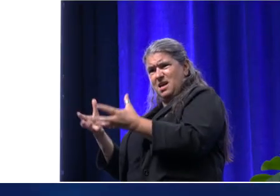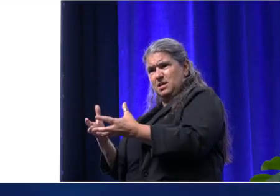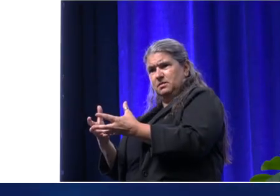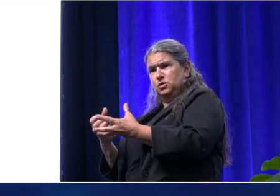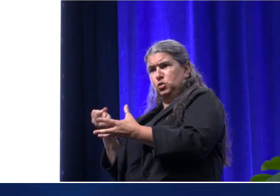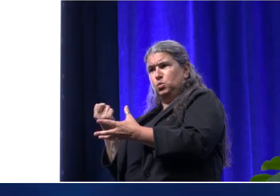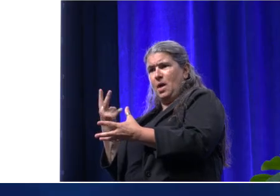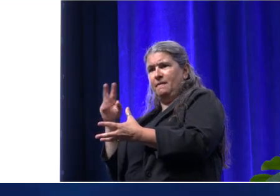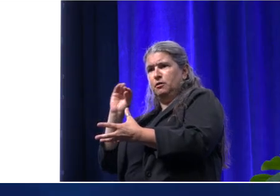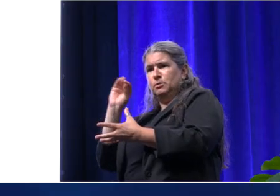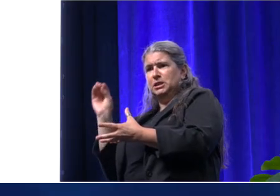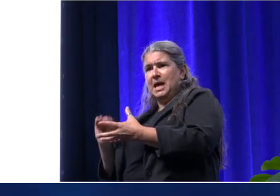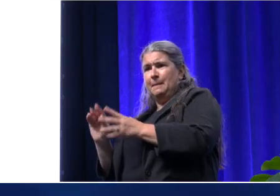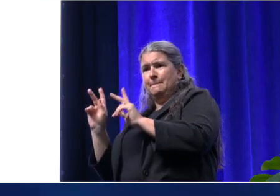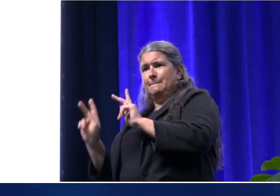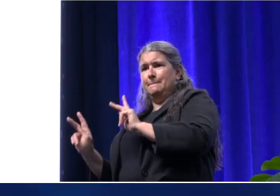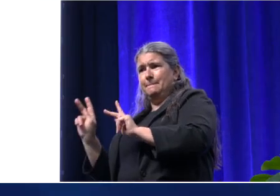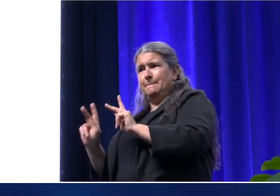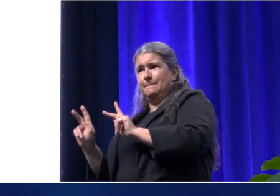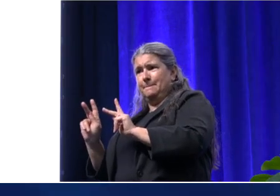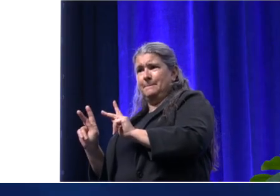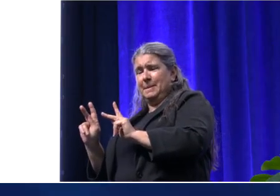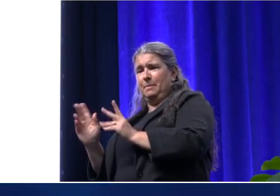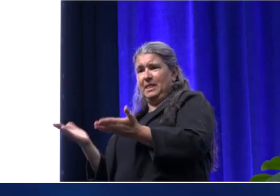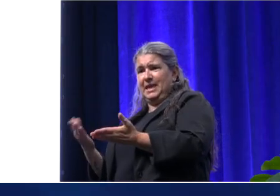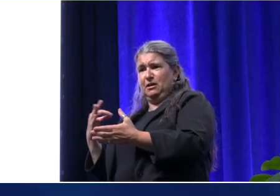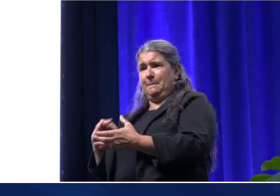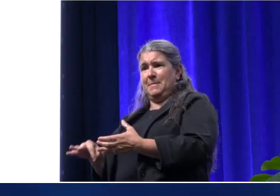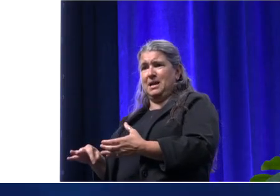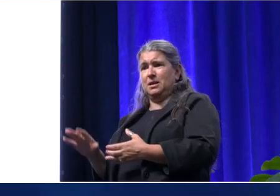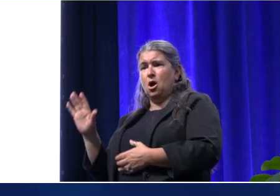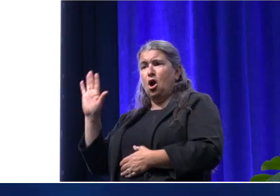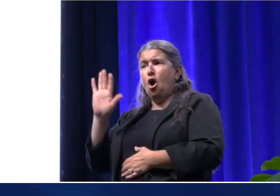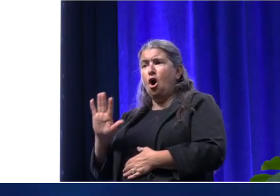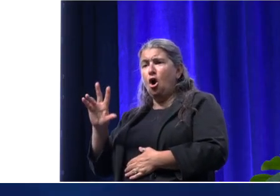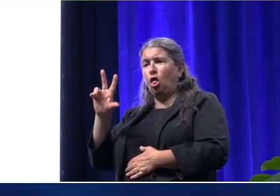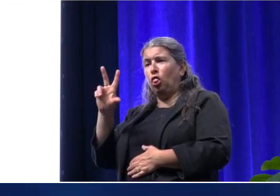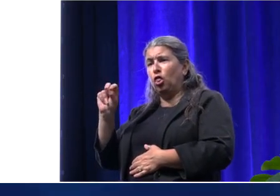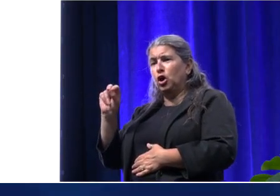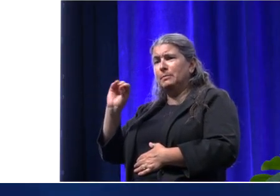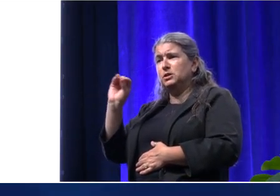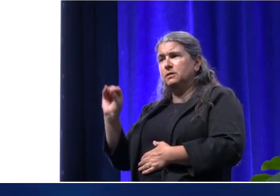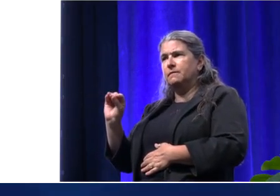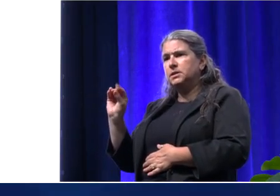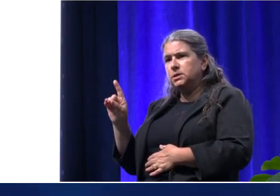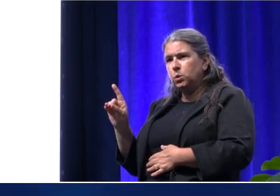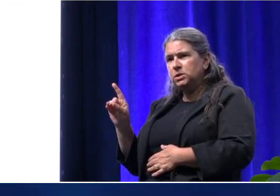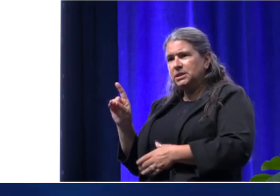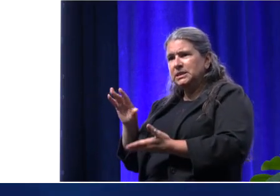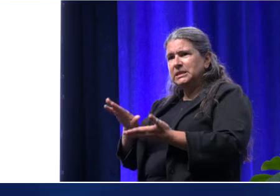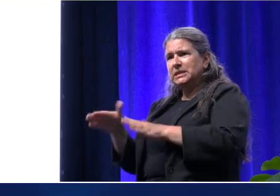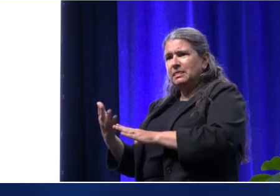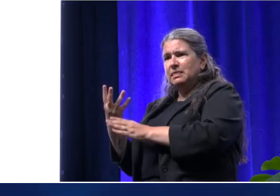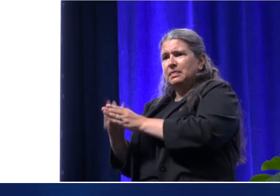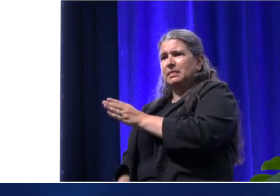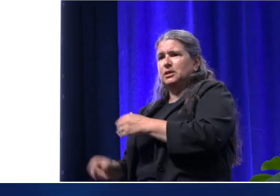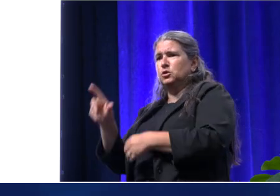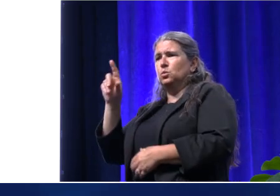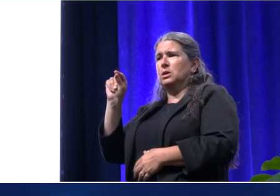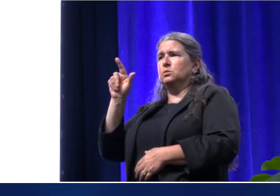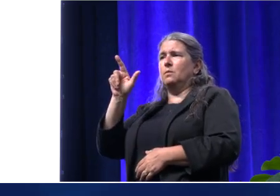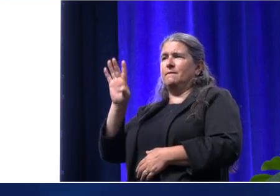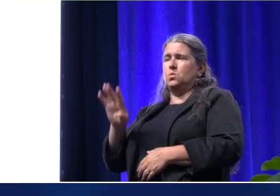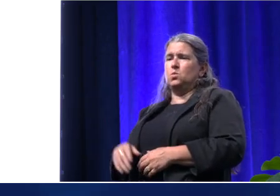population, but they make up almost 30% of the overdose deaths in 2024, in calendar year